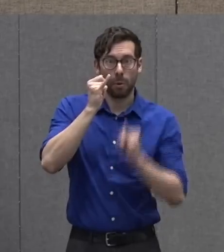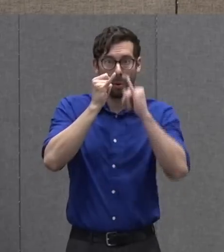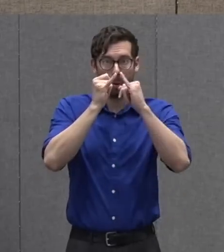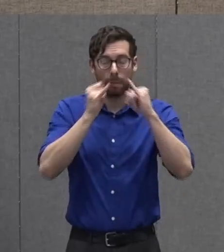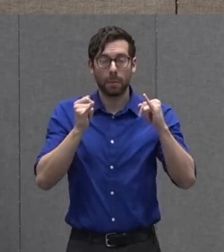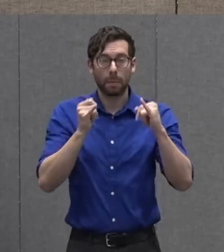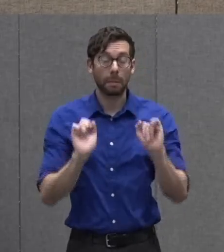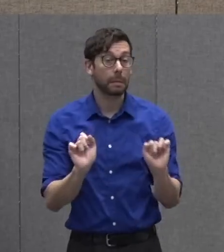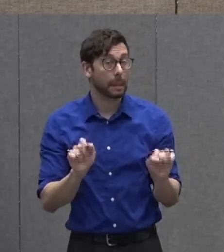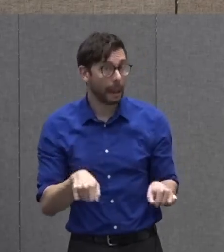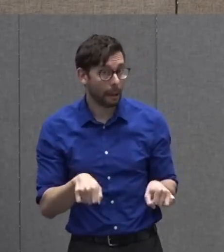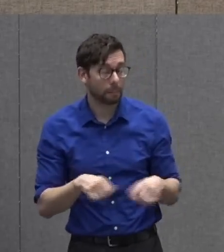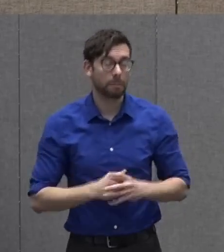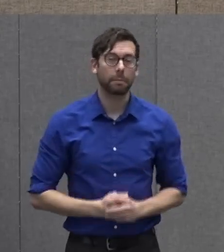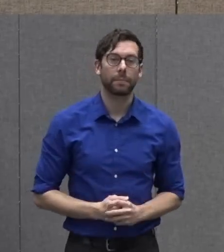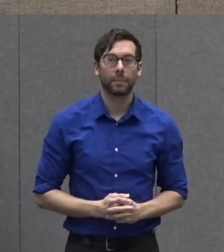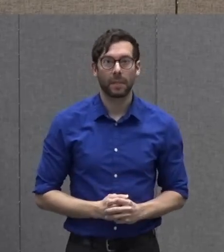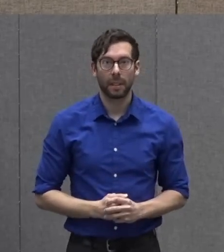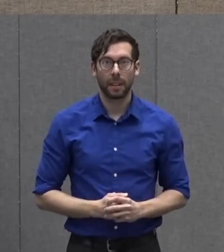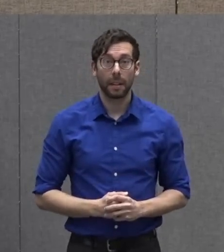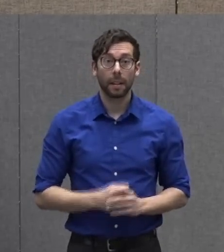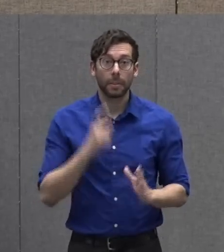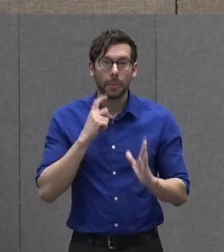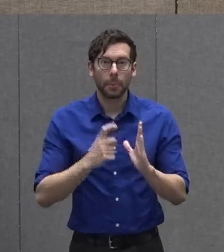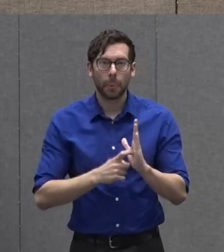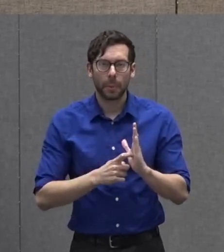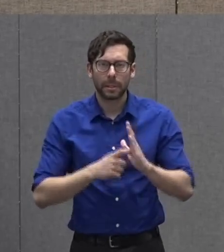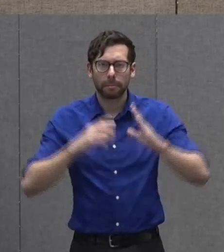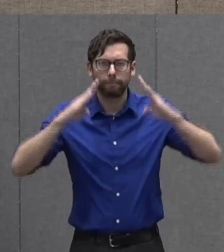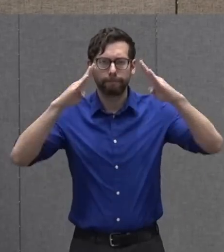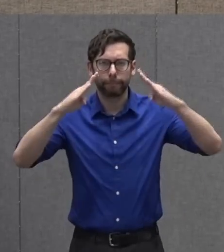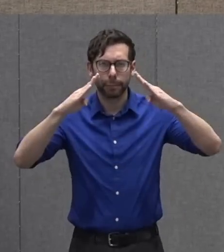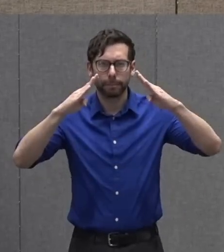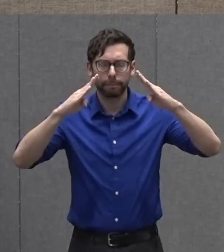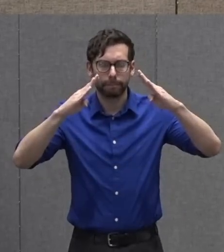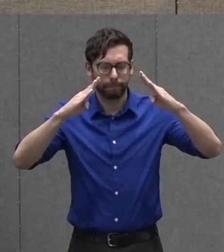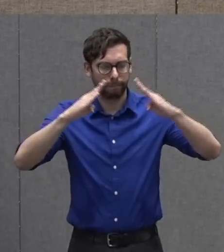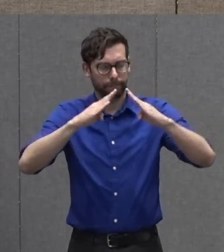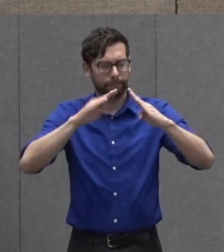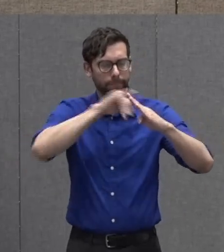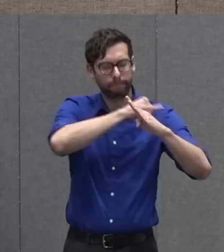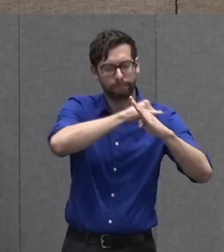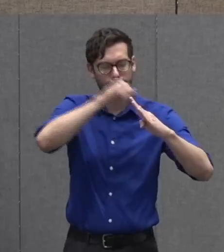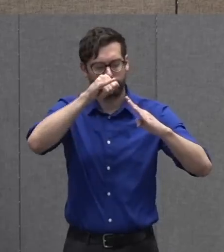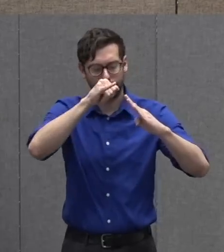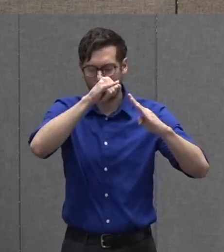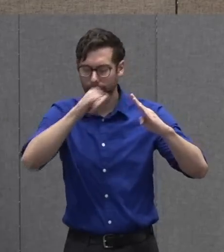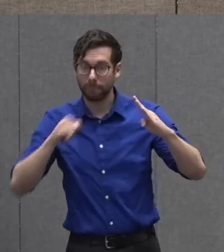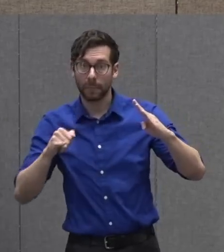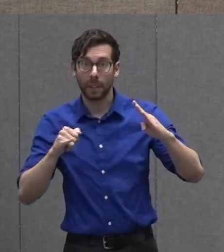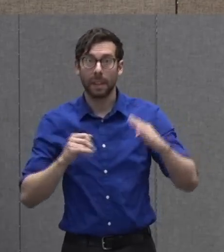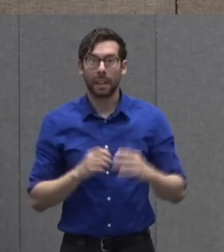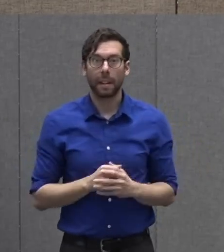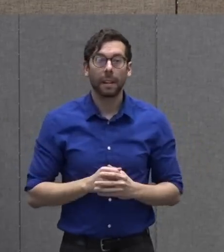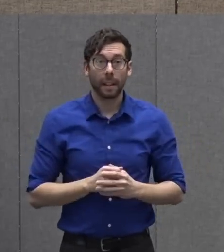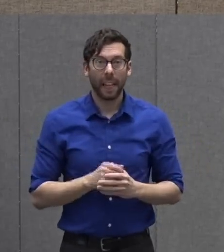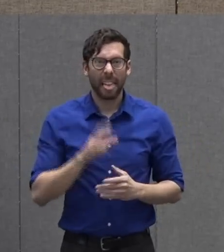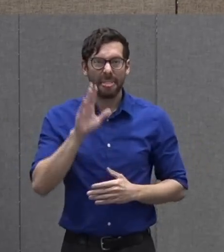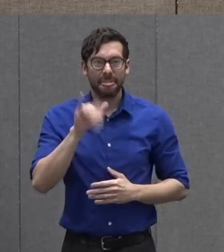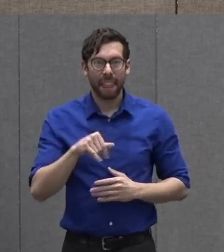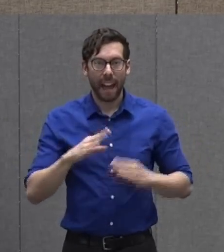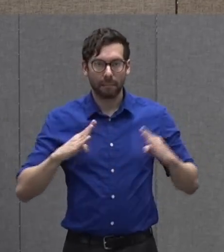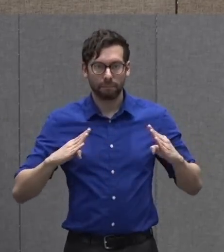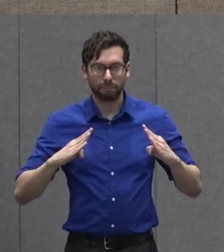meet at the end of the line, like this, we want to make sure that's the direction we're